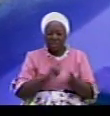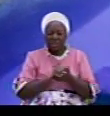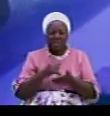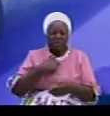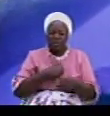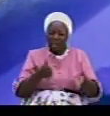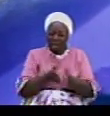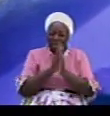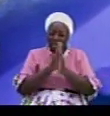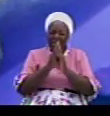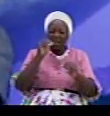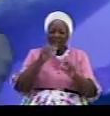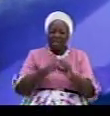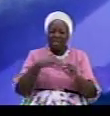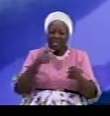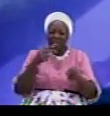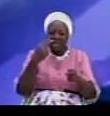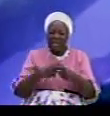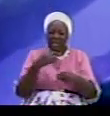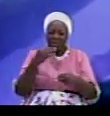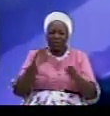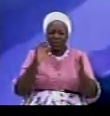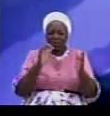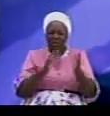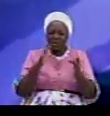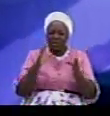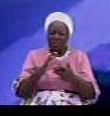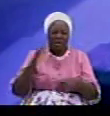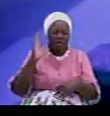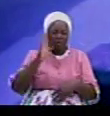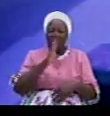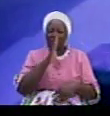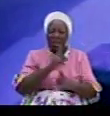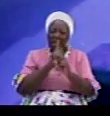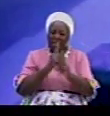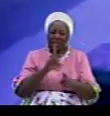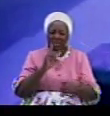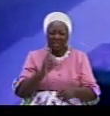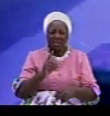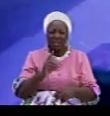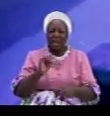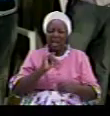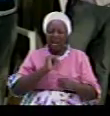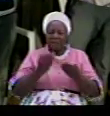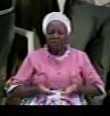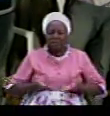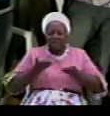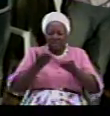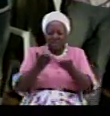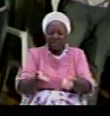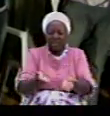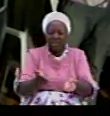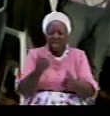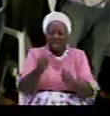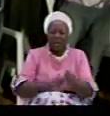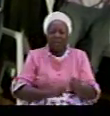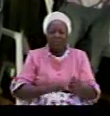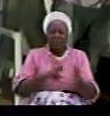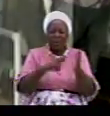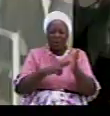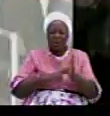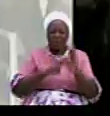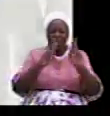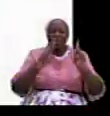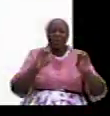in the name of Jesus will be answered. I present every request before you